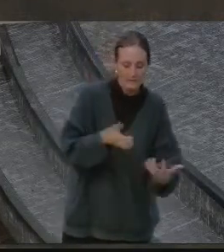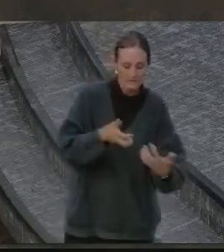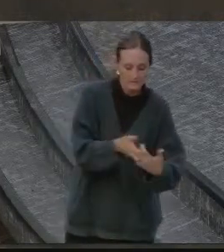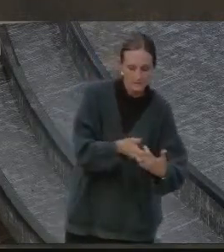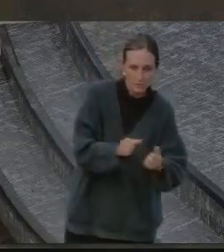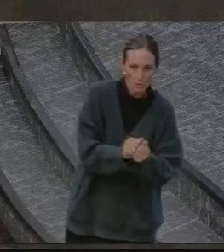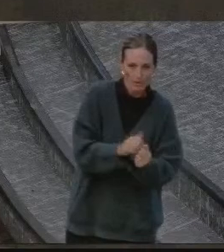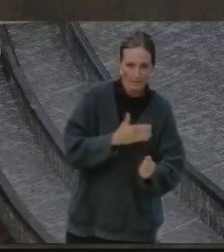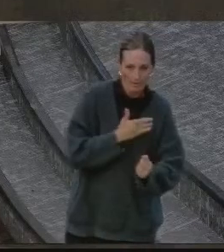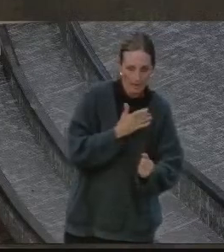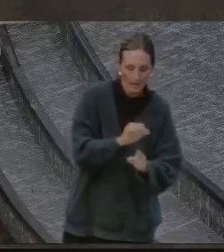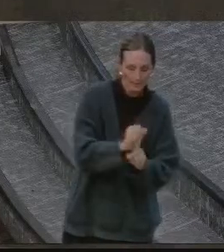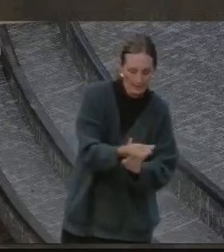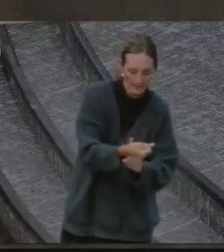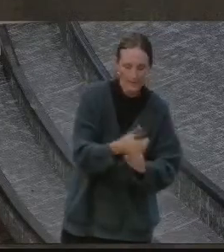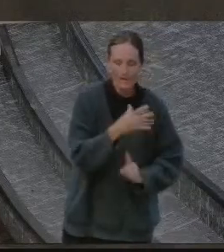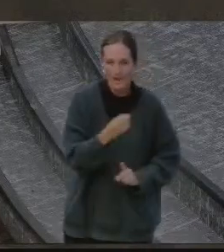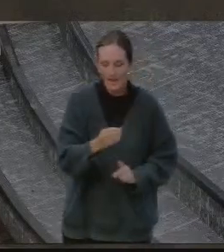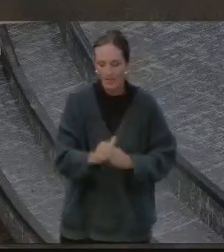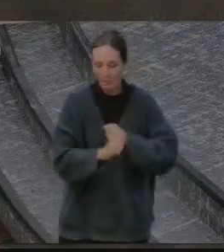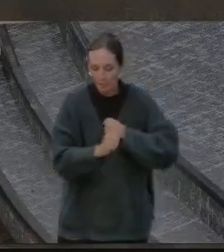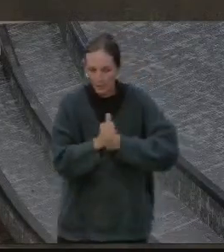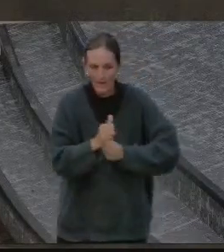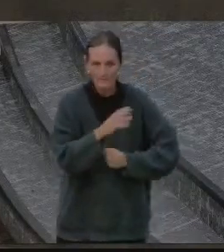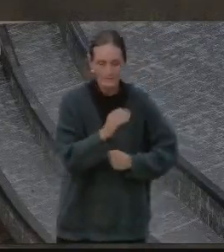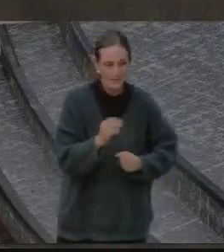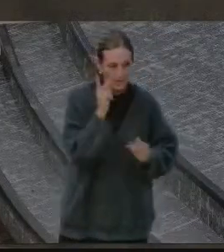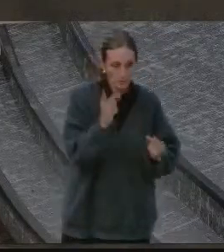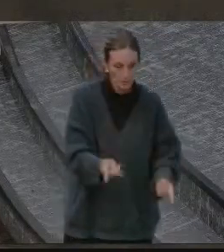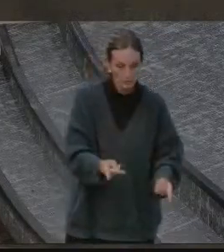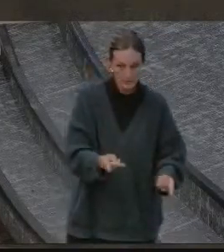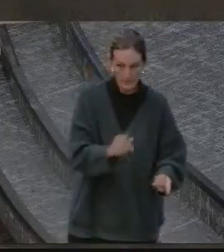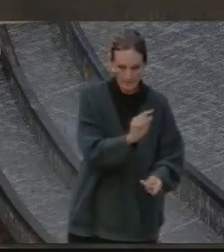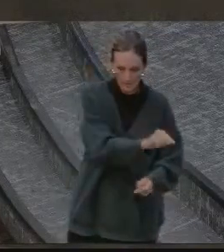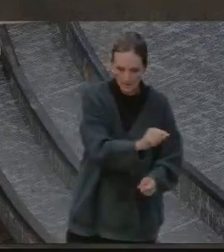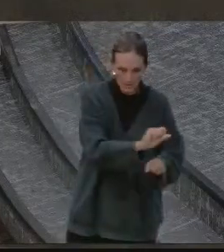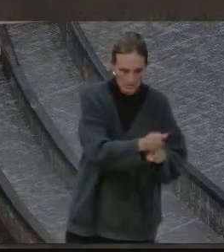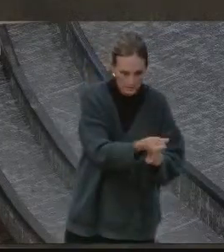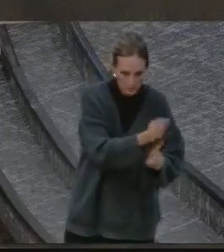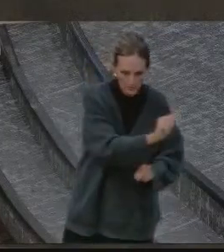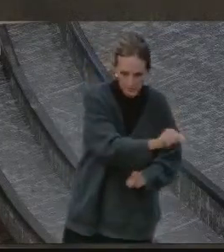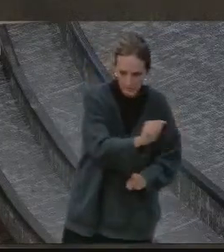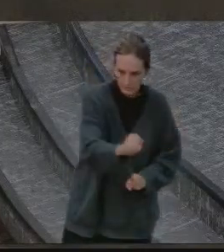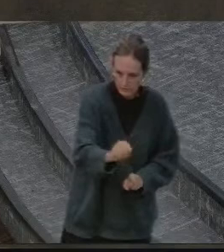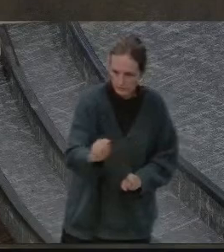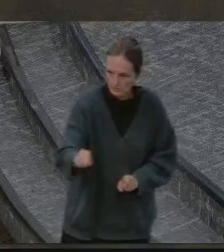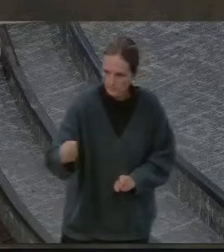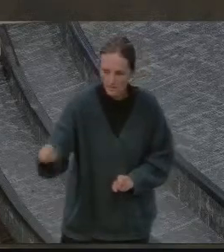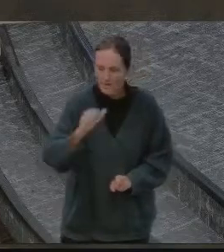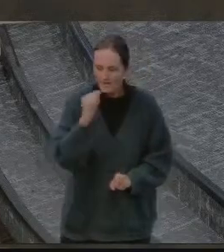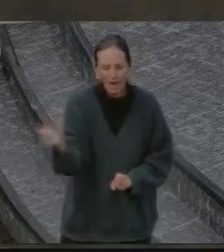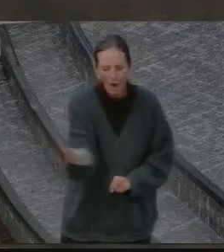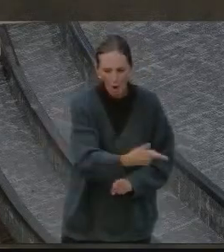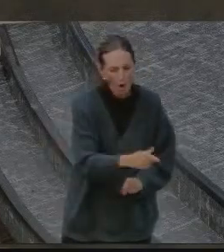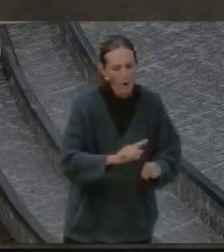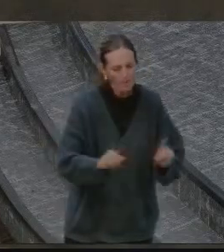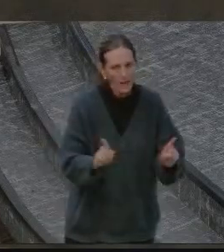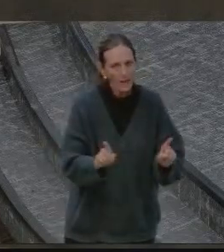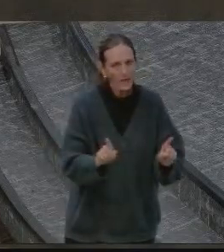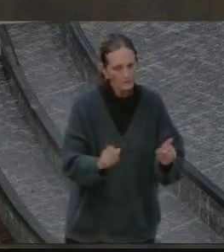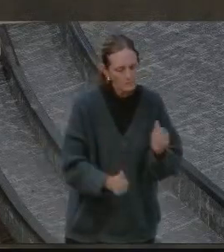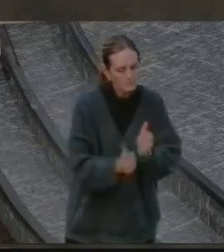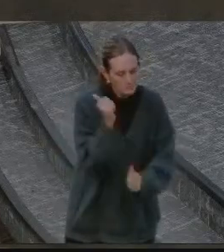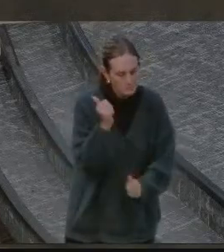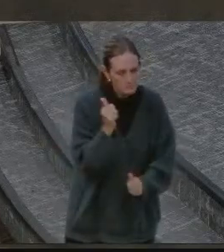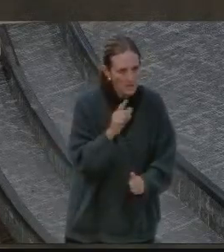about the threats, you know, when we look at a lot of those situations, not in all of them, but they were sometimes